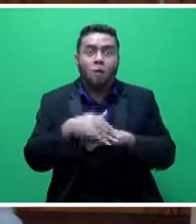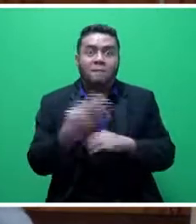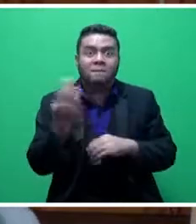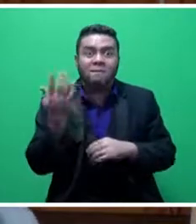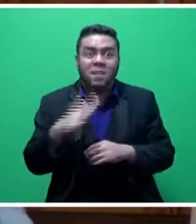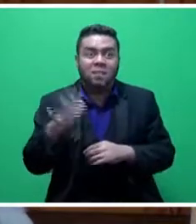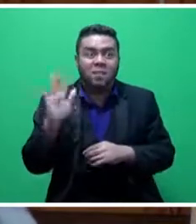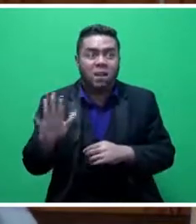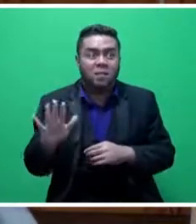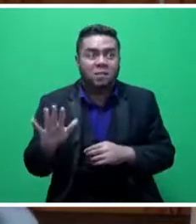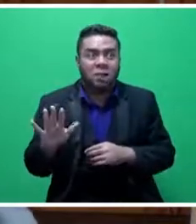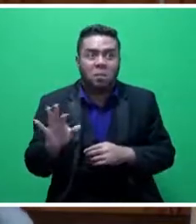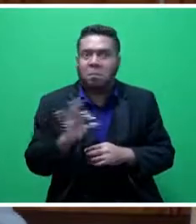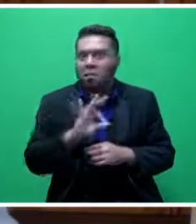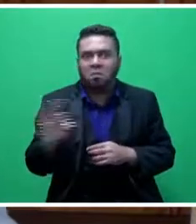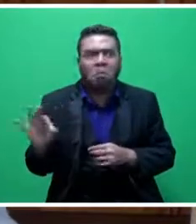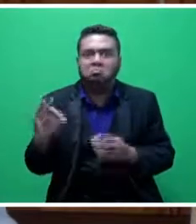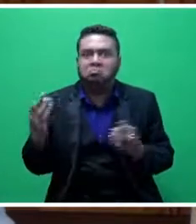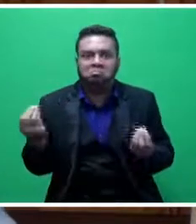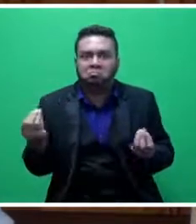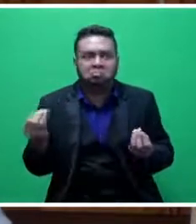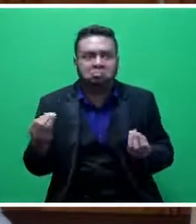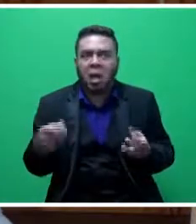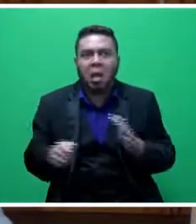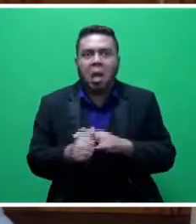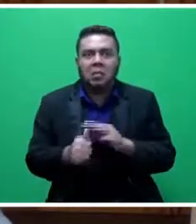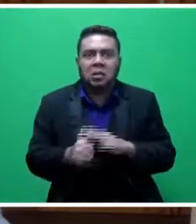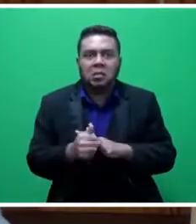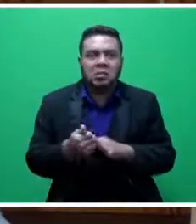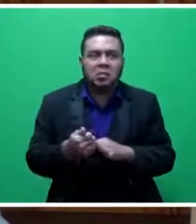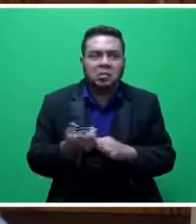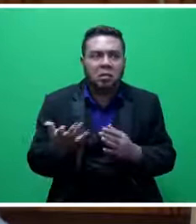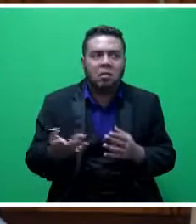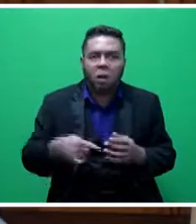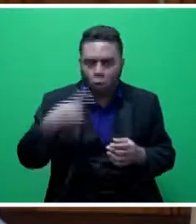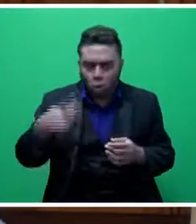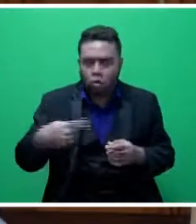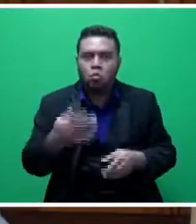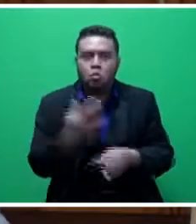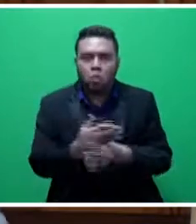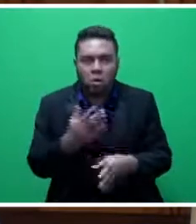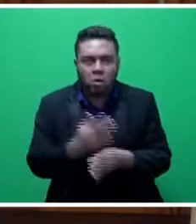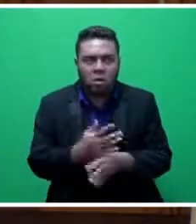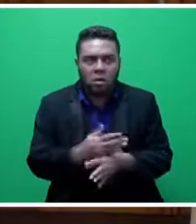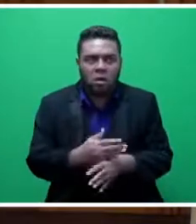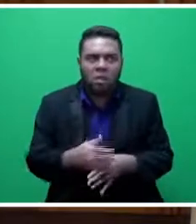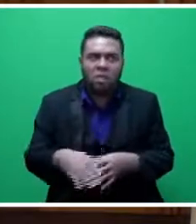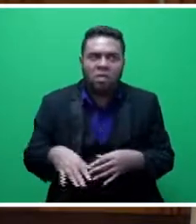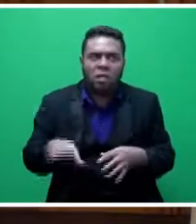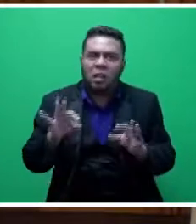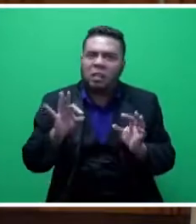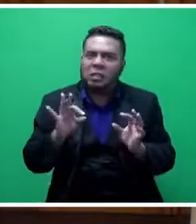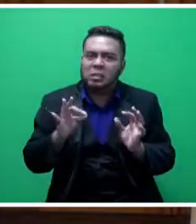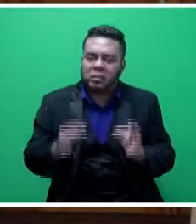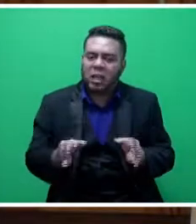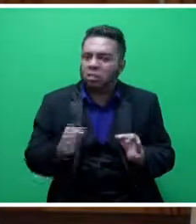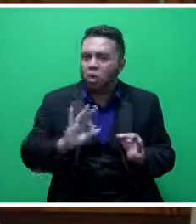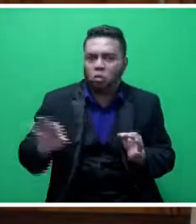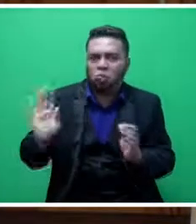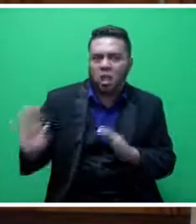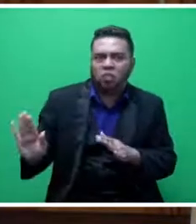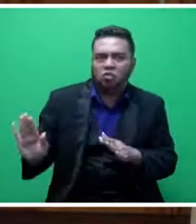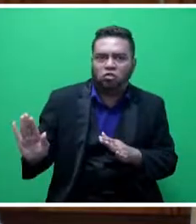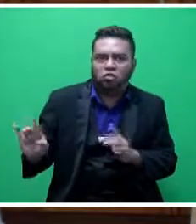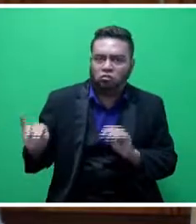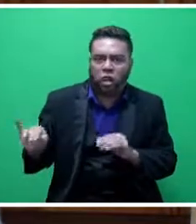55 but have not accessed their FNPF accounts. They continue to work or they've decided not to touch it at all. So